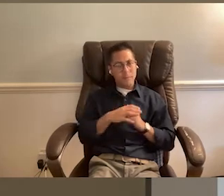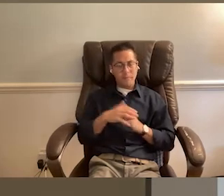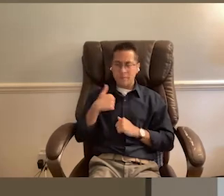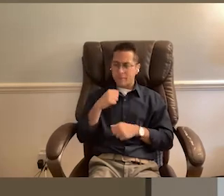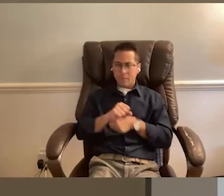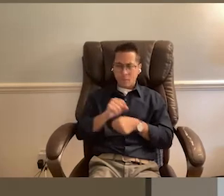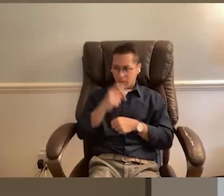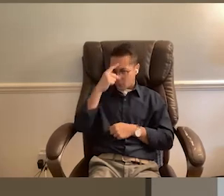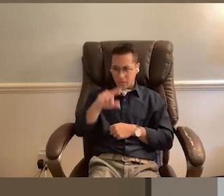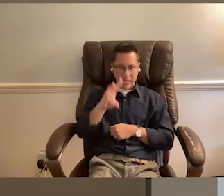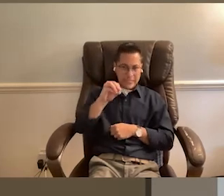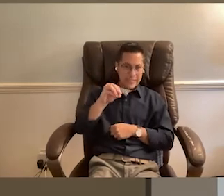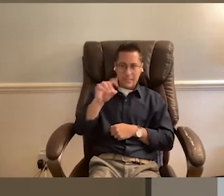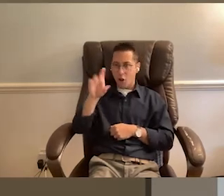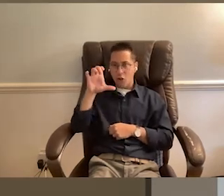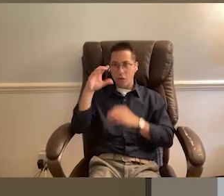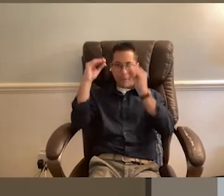like this, I'm so happy.